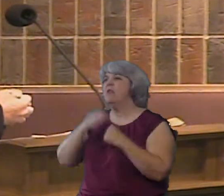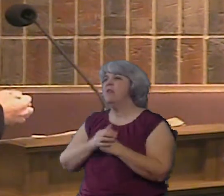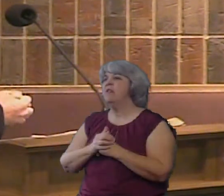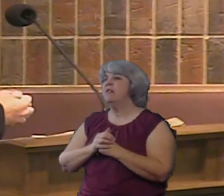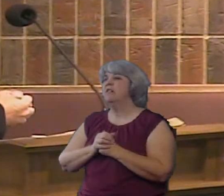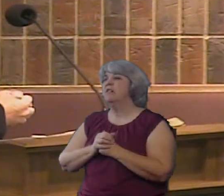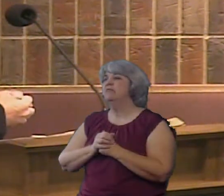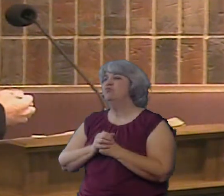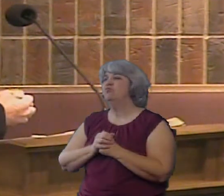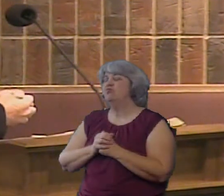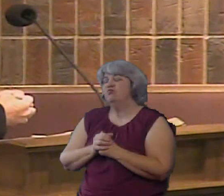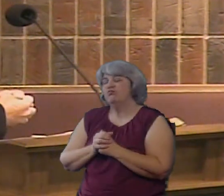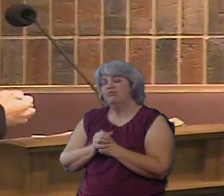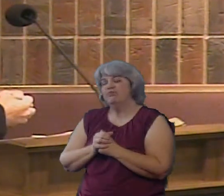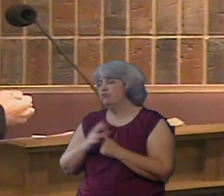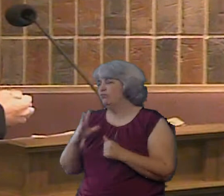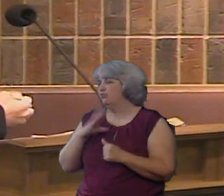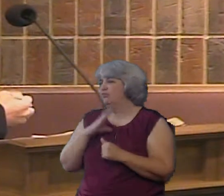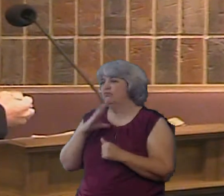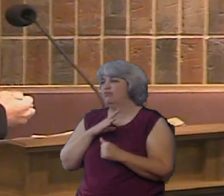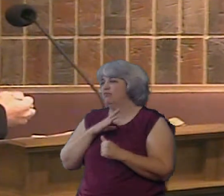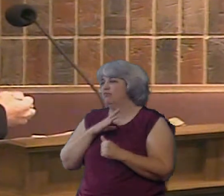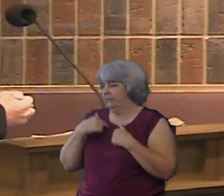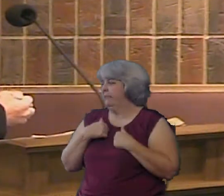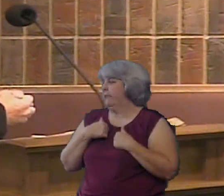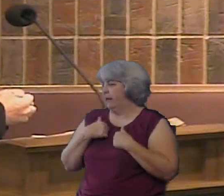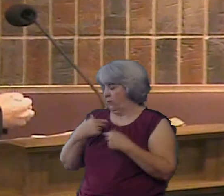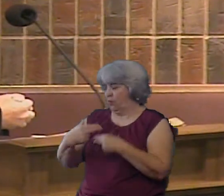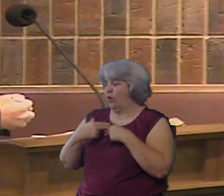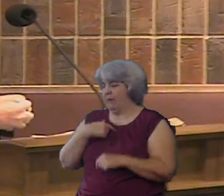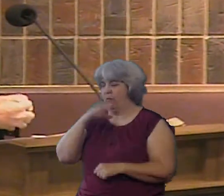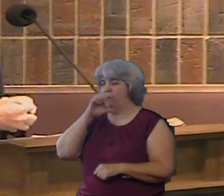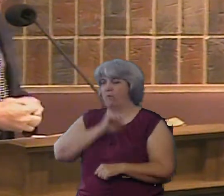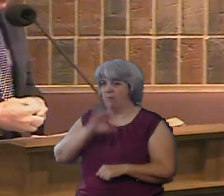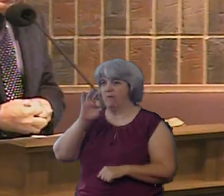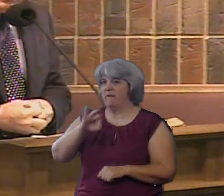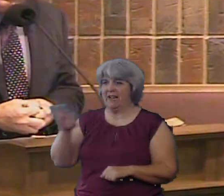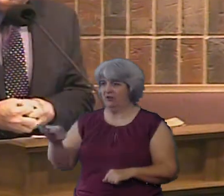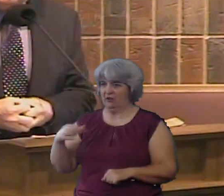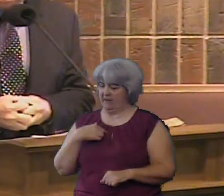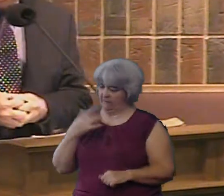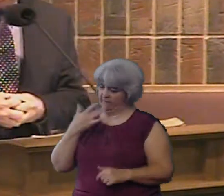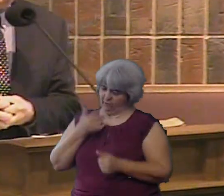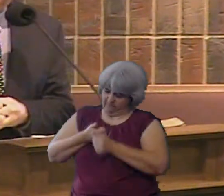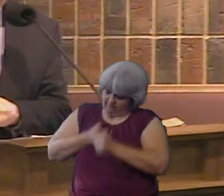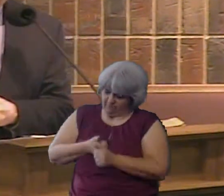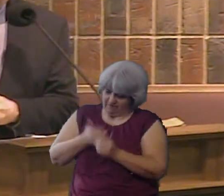I'll wear that. I'll take old school connected to the scriptures.